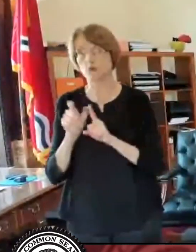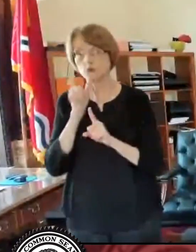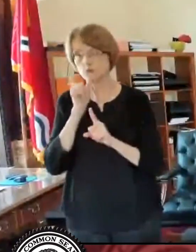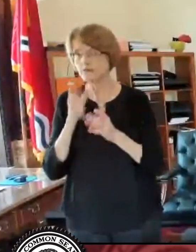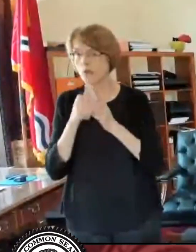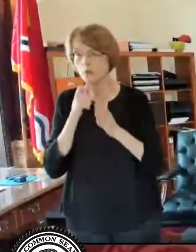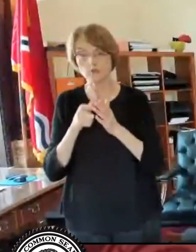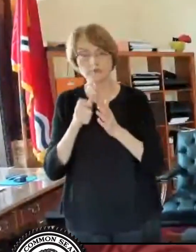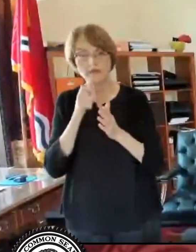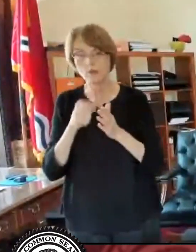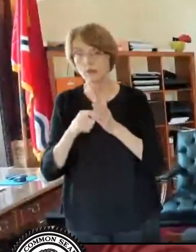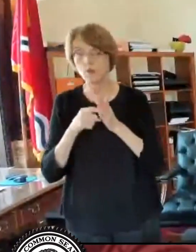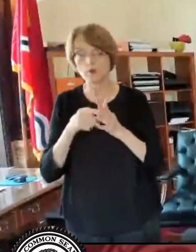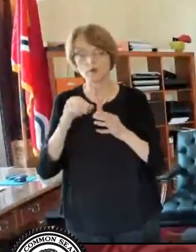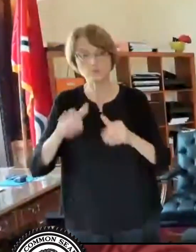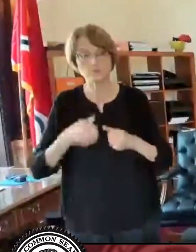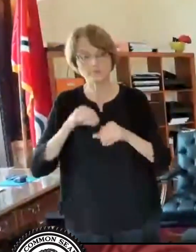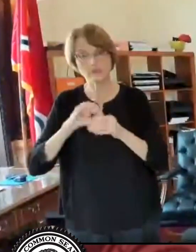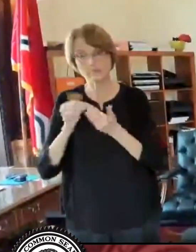it doesn't pass, then